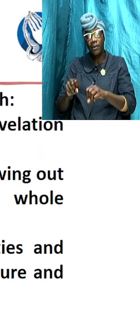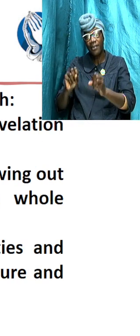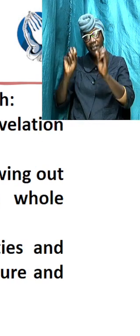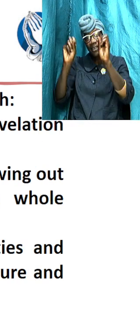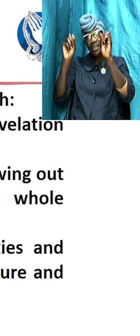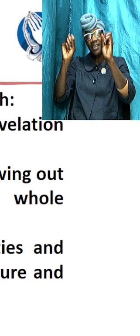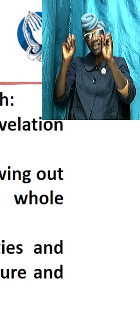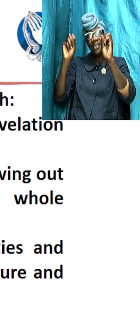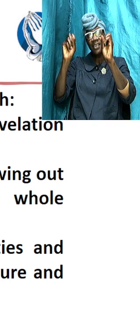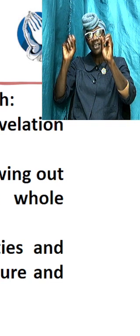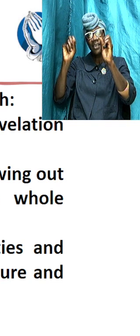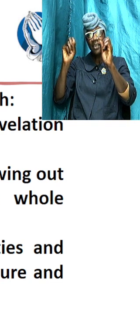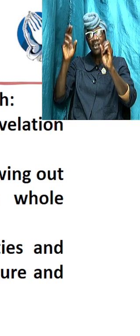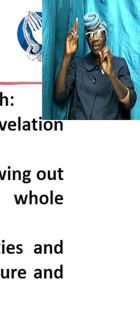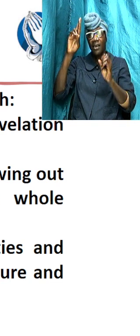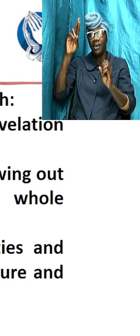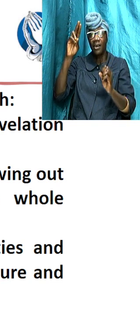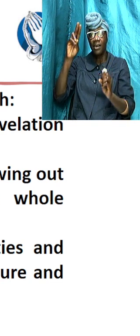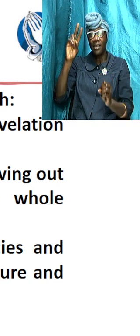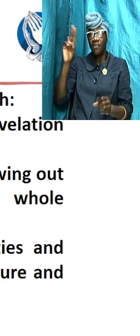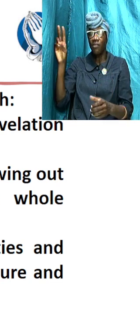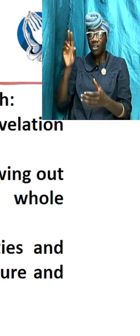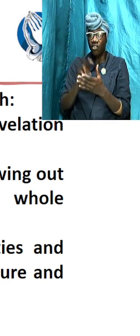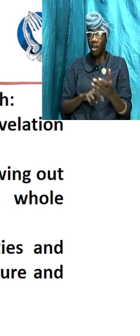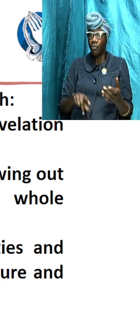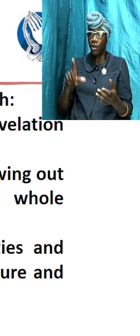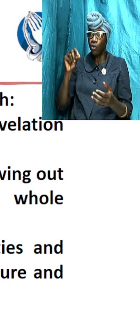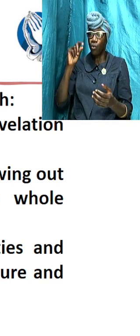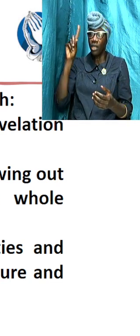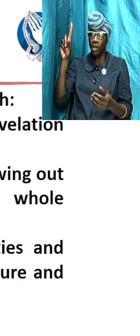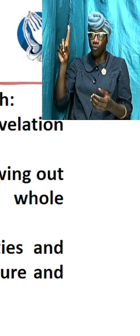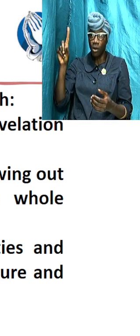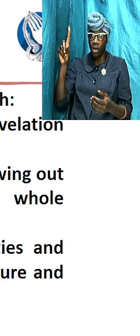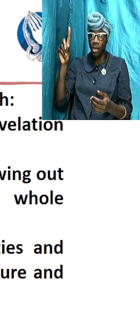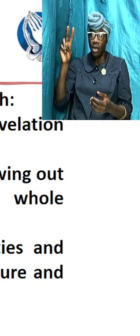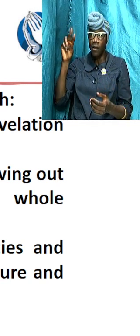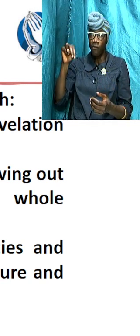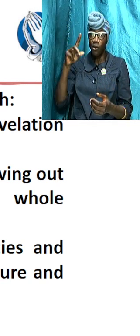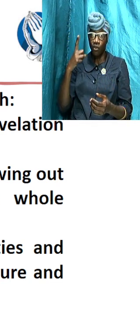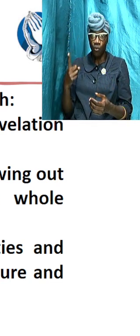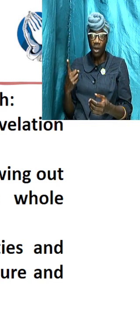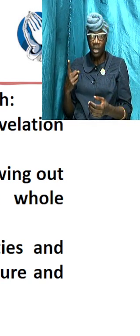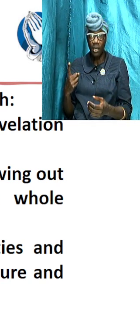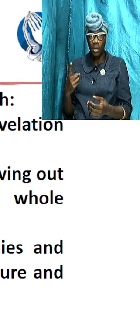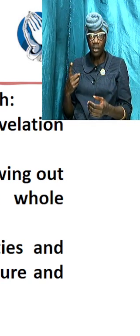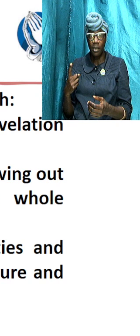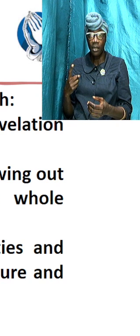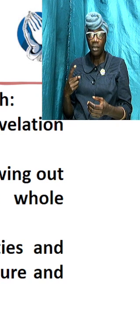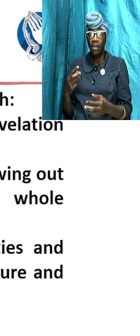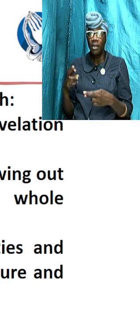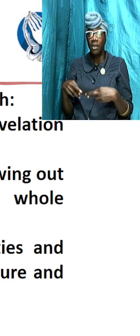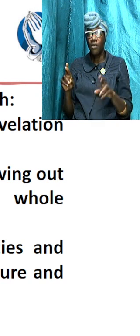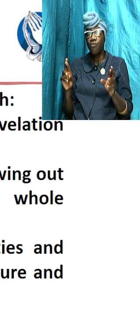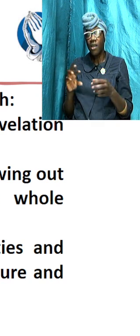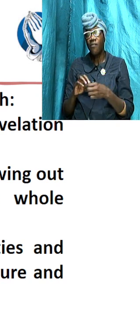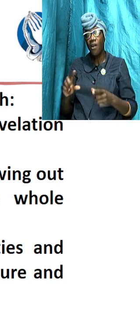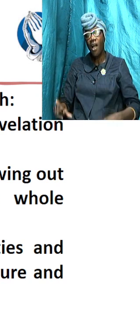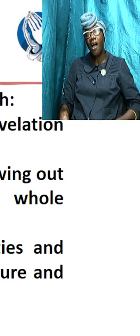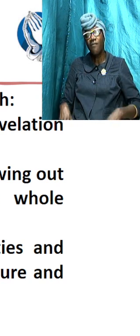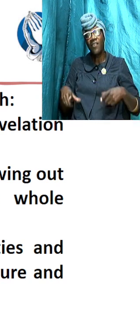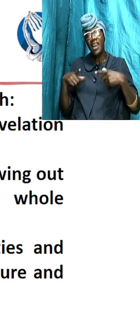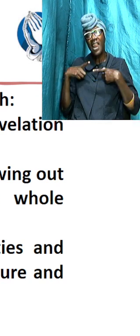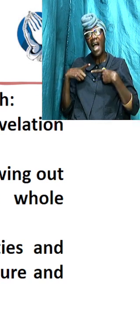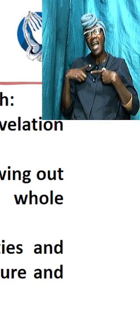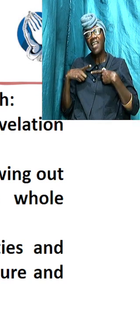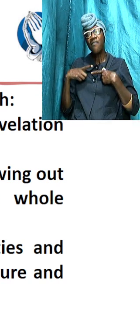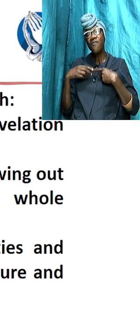ago in Revelation chapter 21 and verse 1. And guess what? The only thing is that there's going to be the river of life. And guess what? It